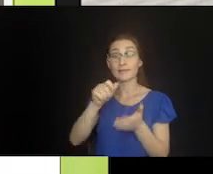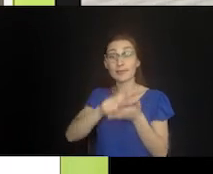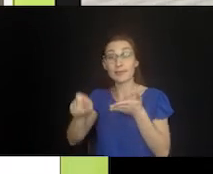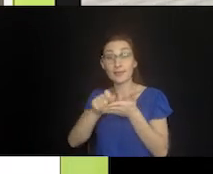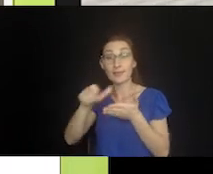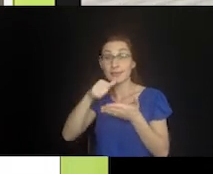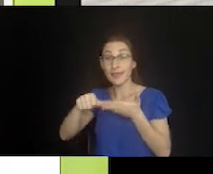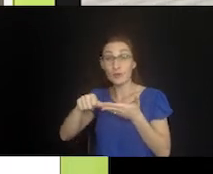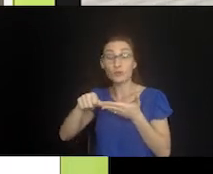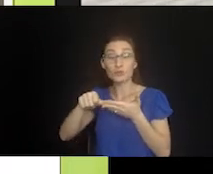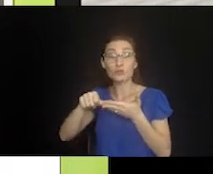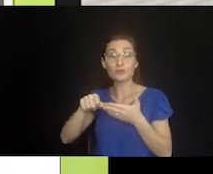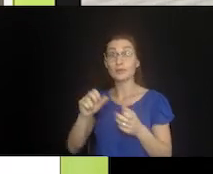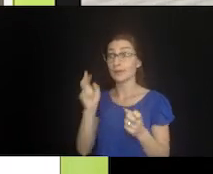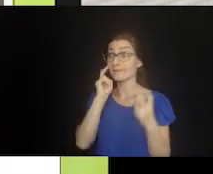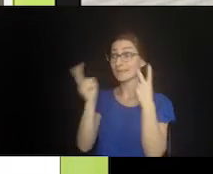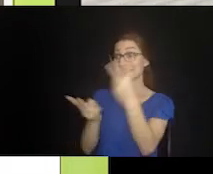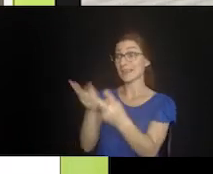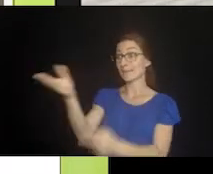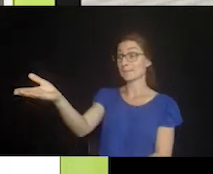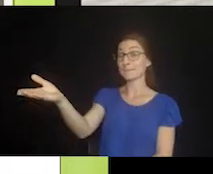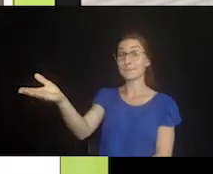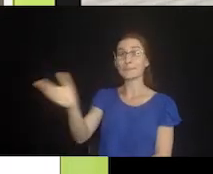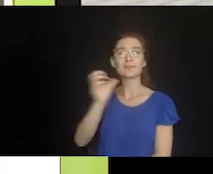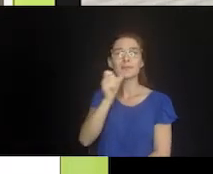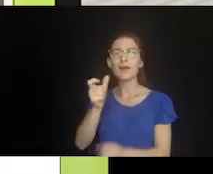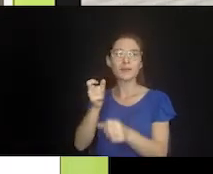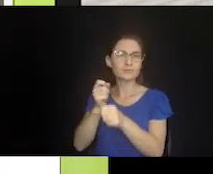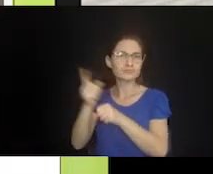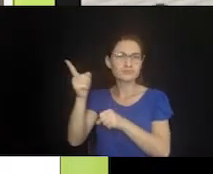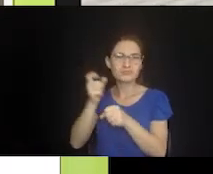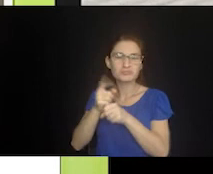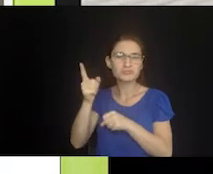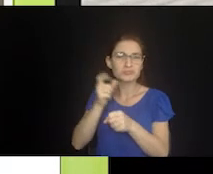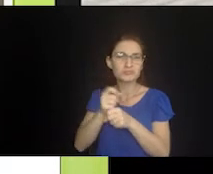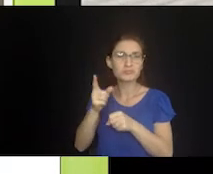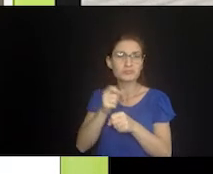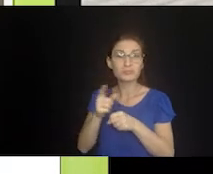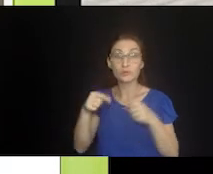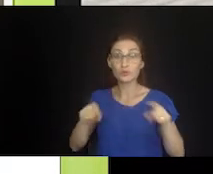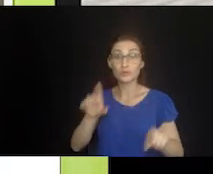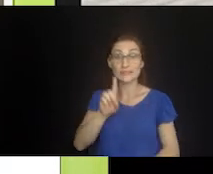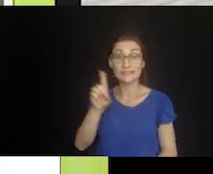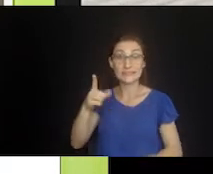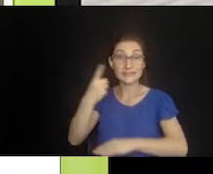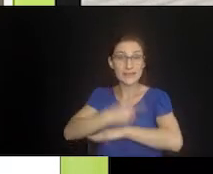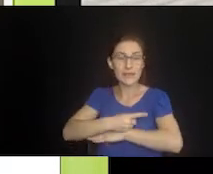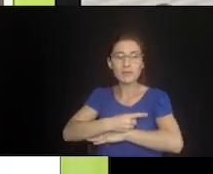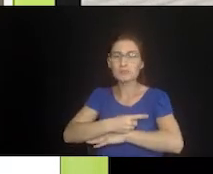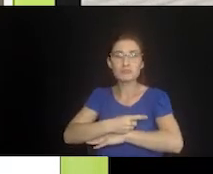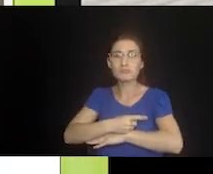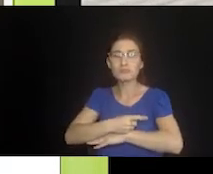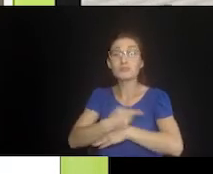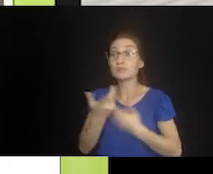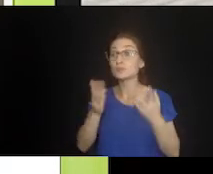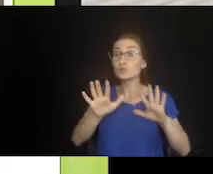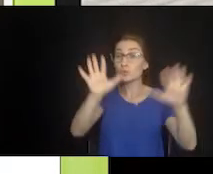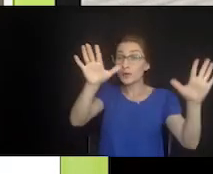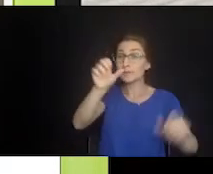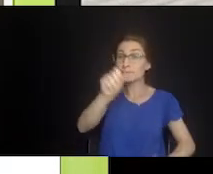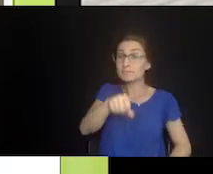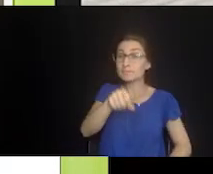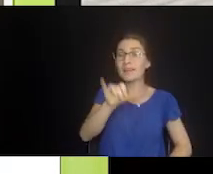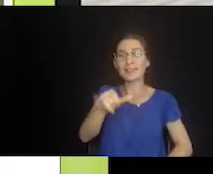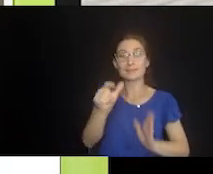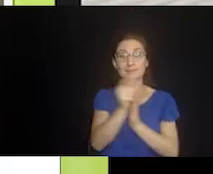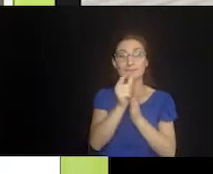them emails, write them letters, visit them. Don't just visit them once a year. For those of you that go to DD Day,